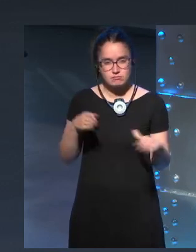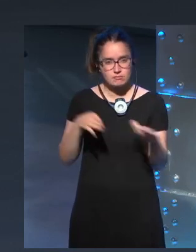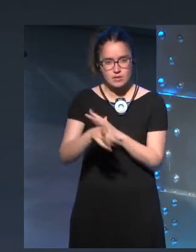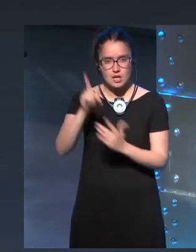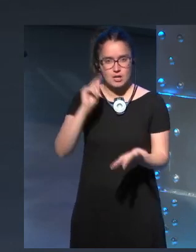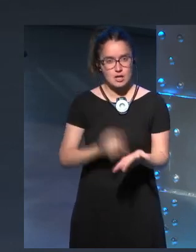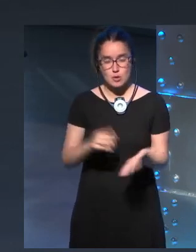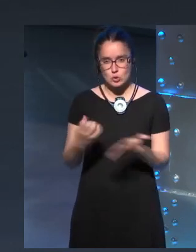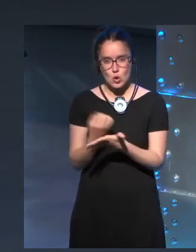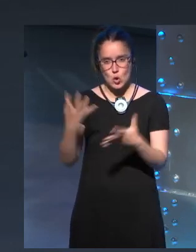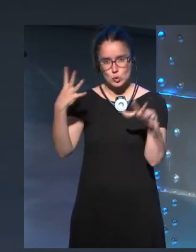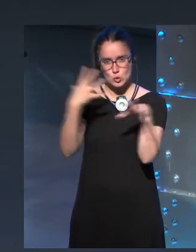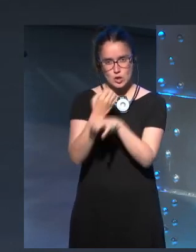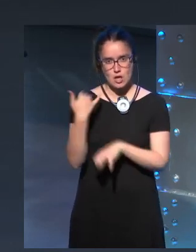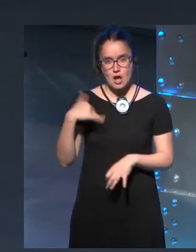I wanted